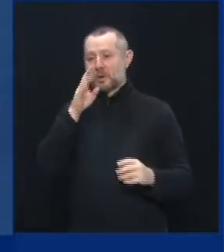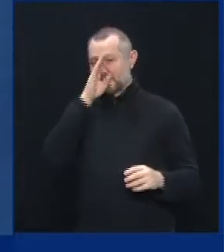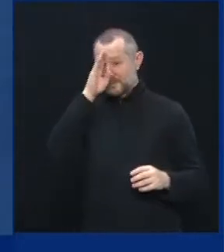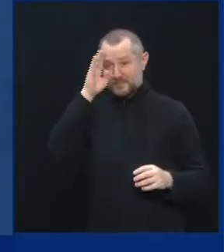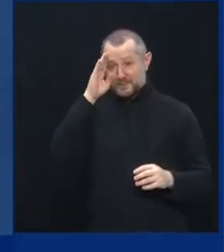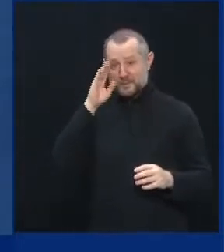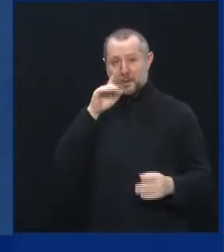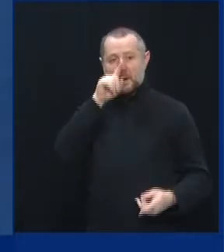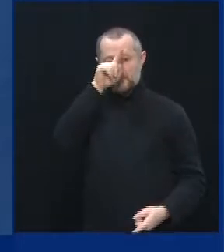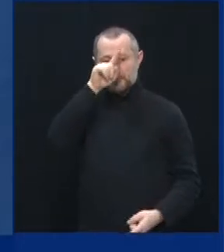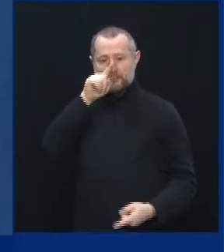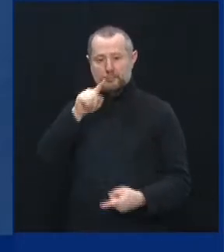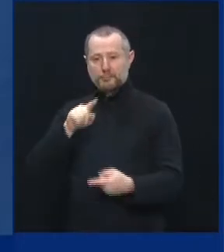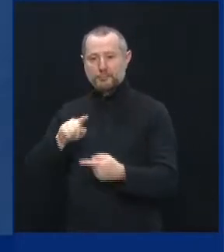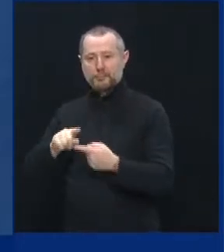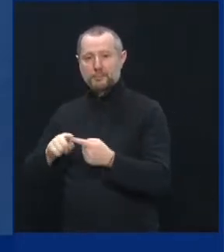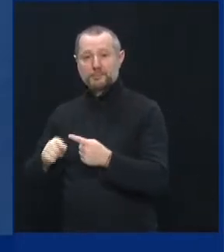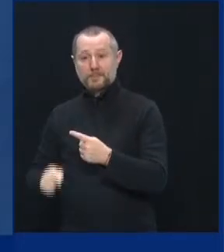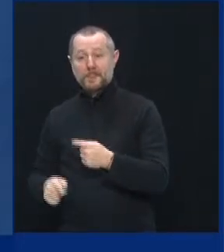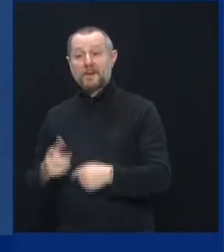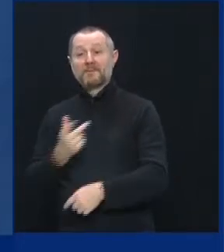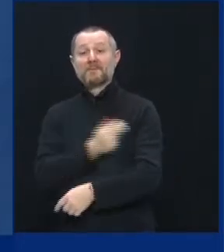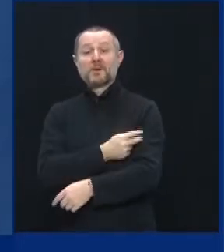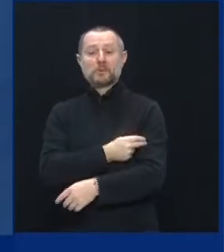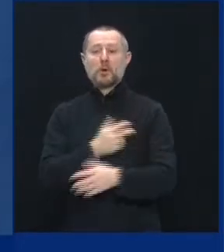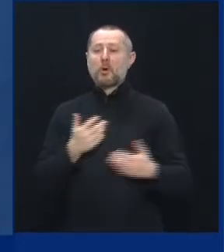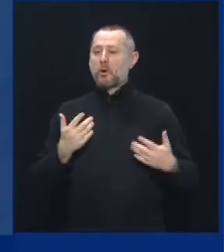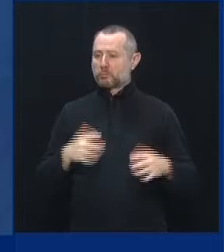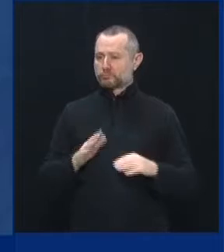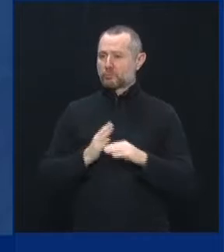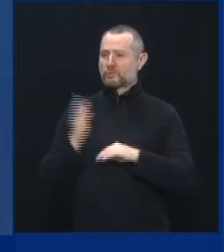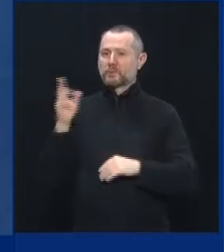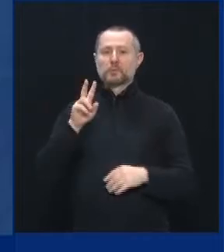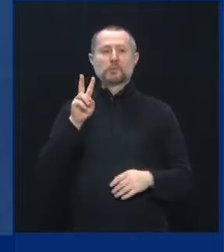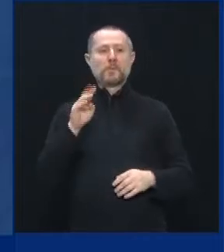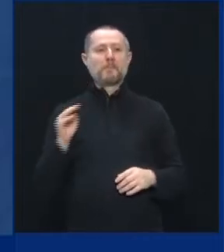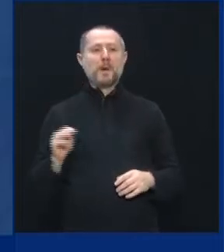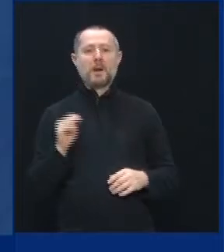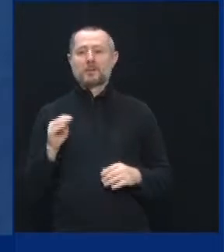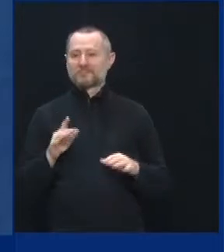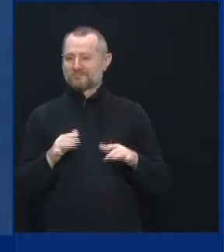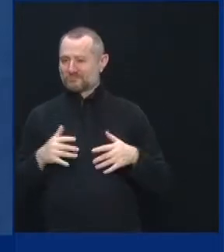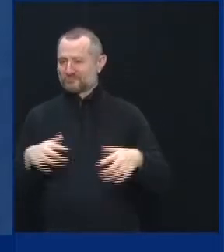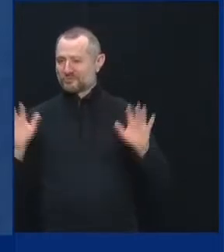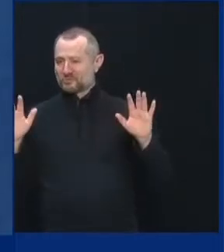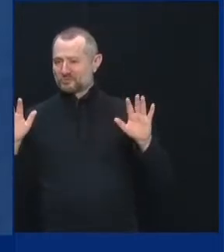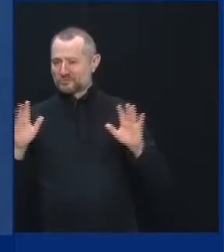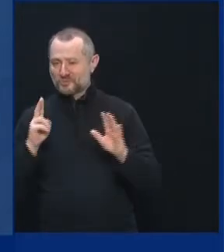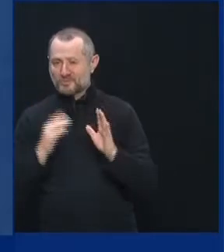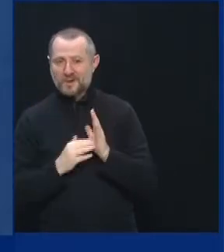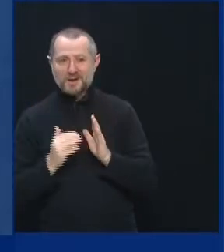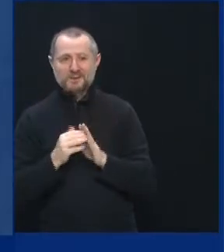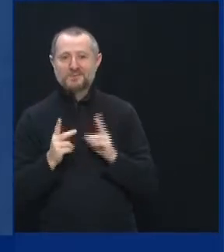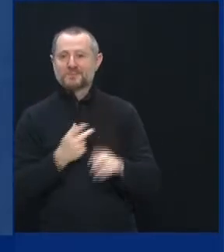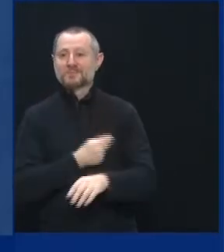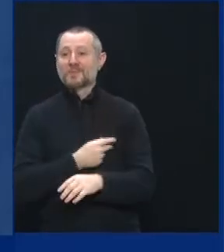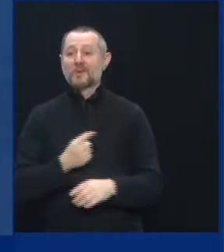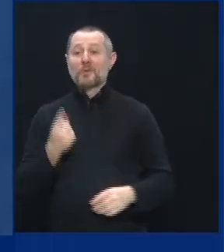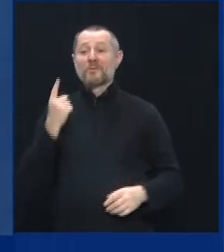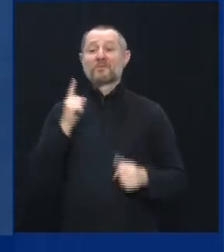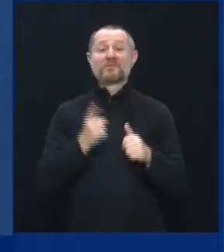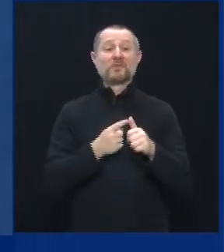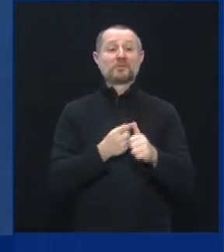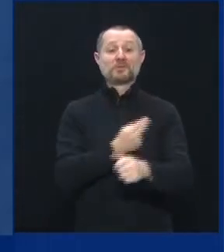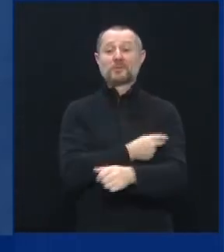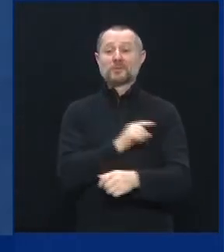coming down. Vaccines, we've done now over 2 million vaccines. First dose is 1.6,